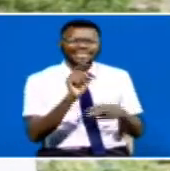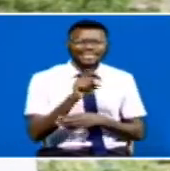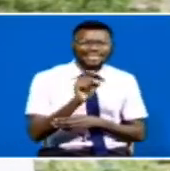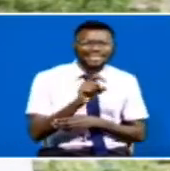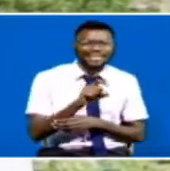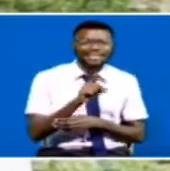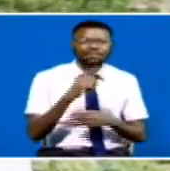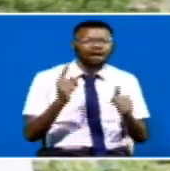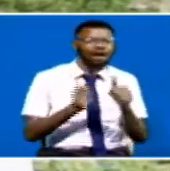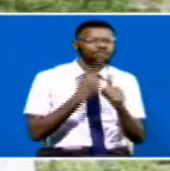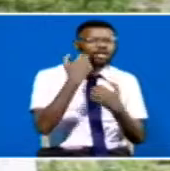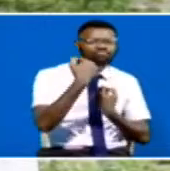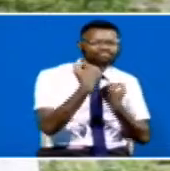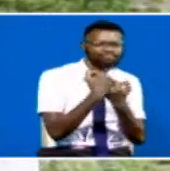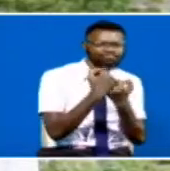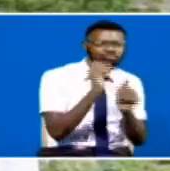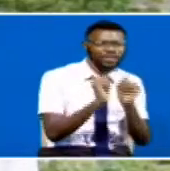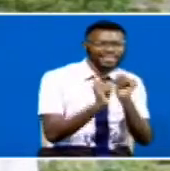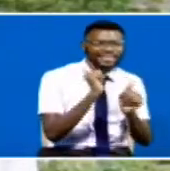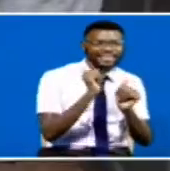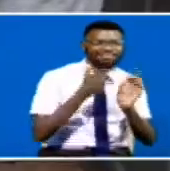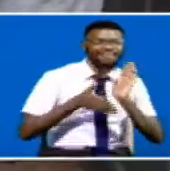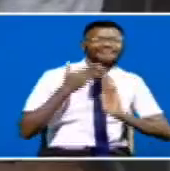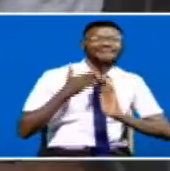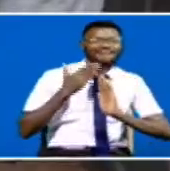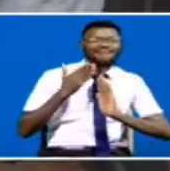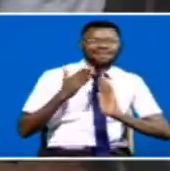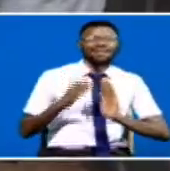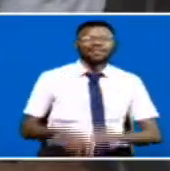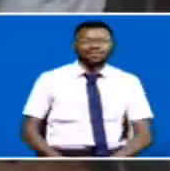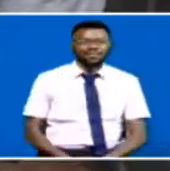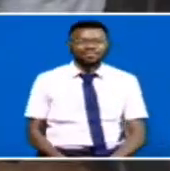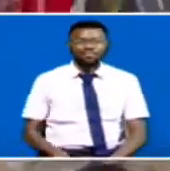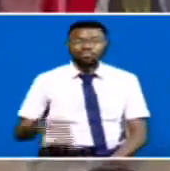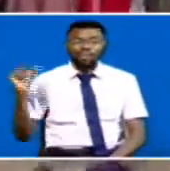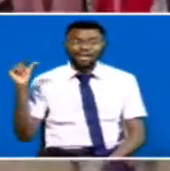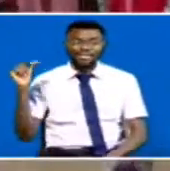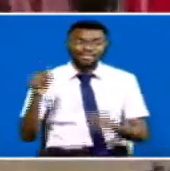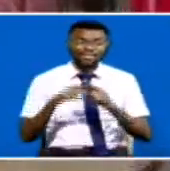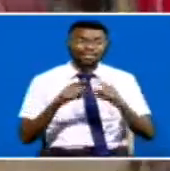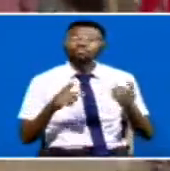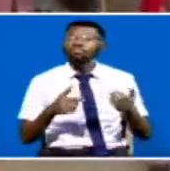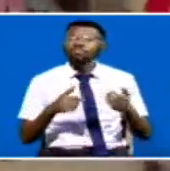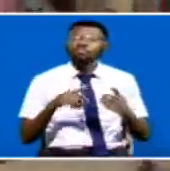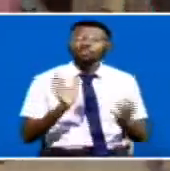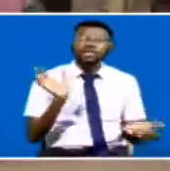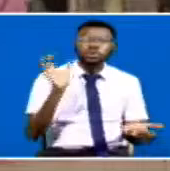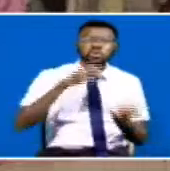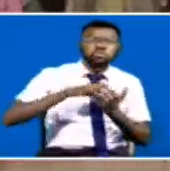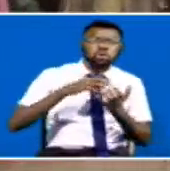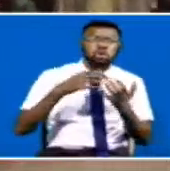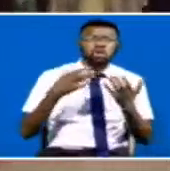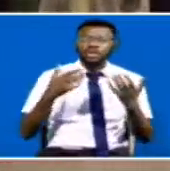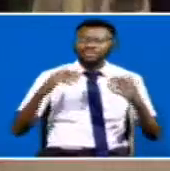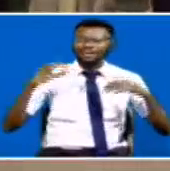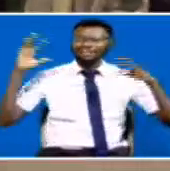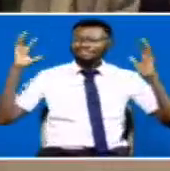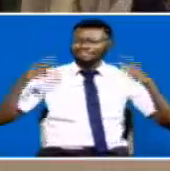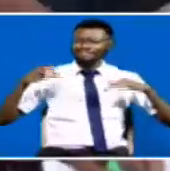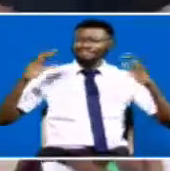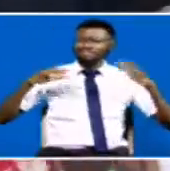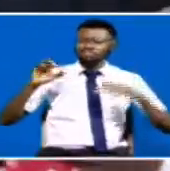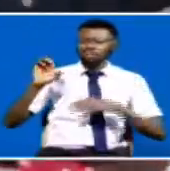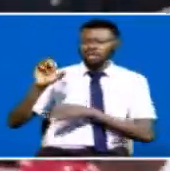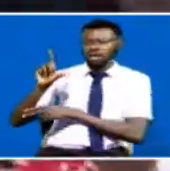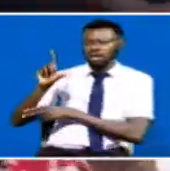households in an emergency situation like the current one. As Garissa and Tana River counties strive to recover from the El Nino floods,